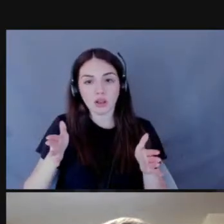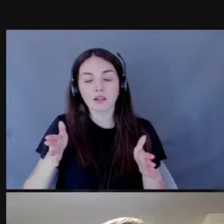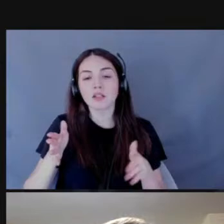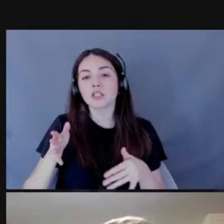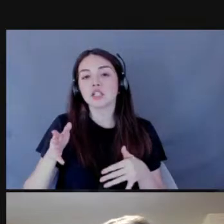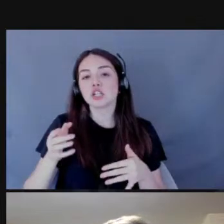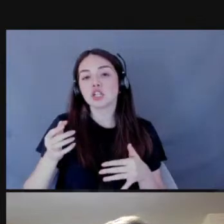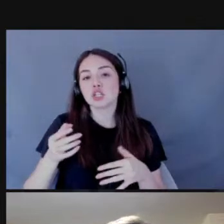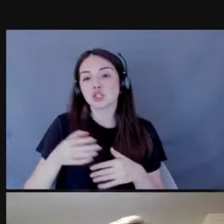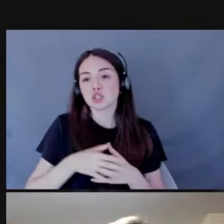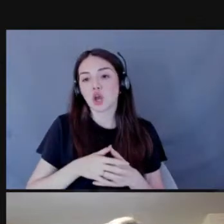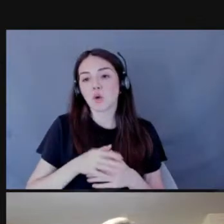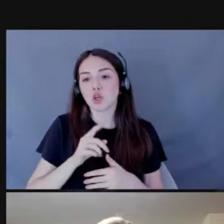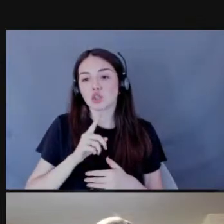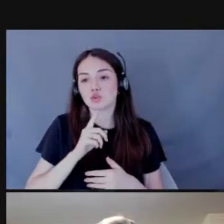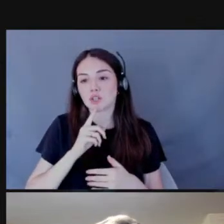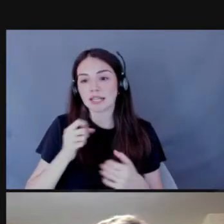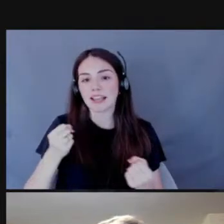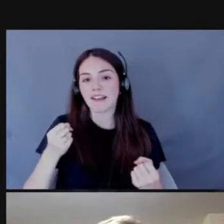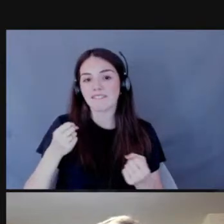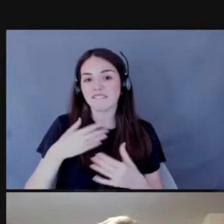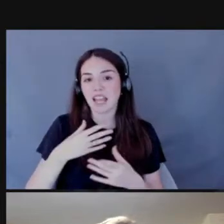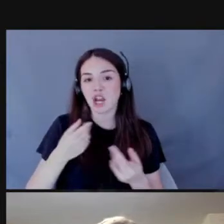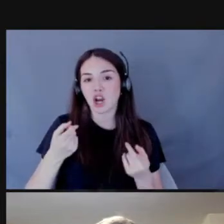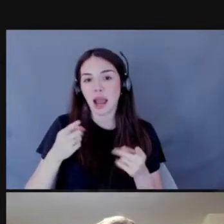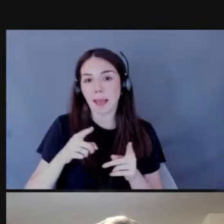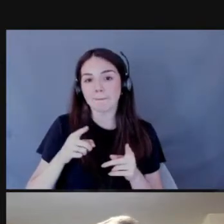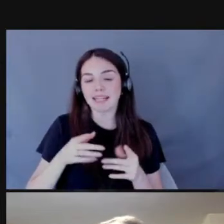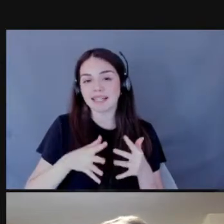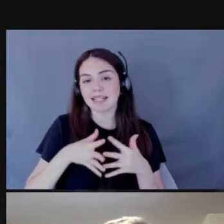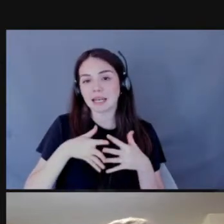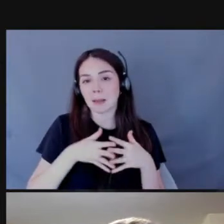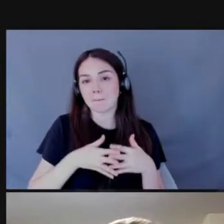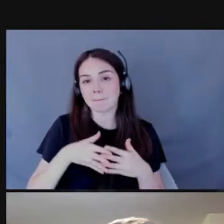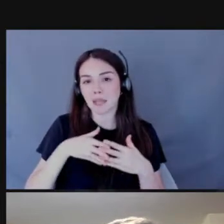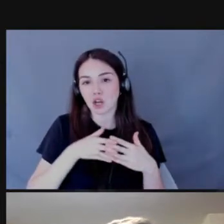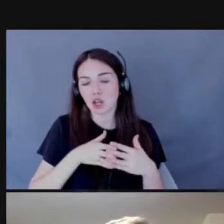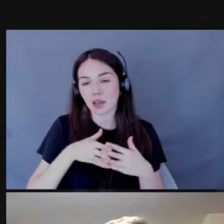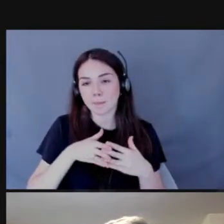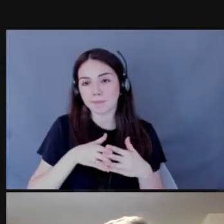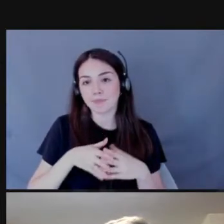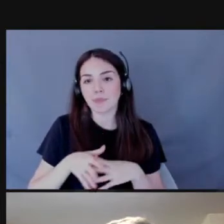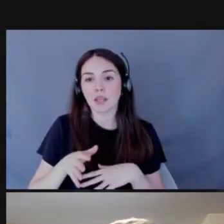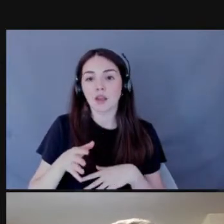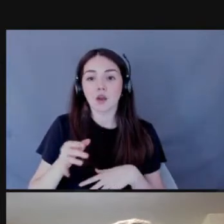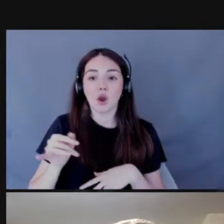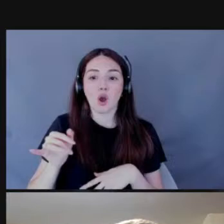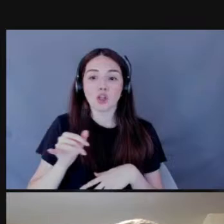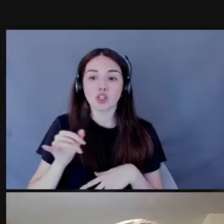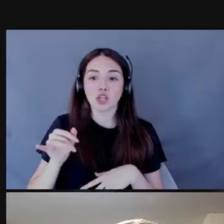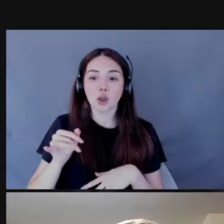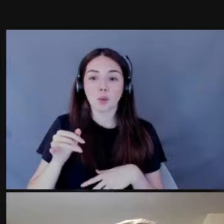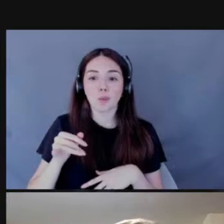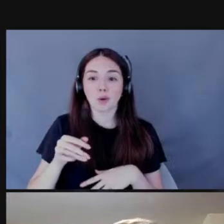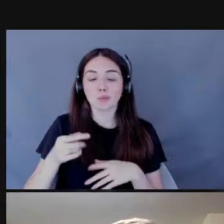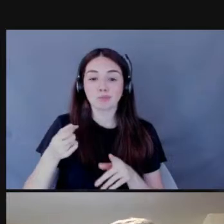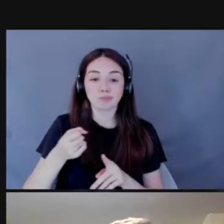fear going on in America, and even in off the beaten path places like the Northern Neck.